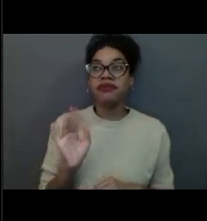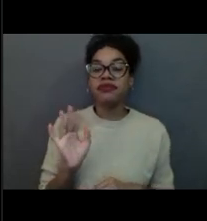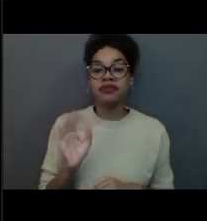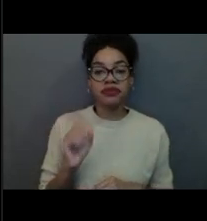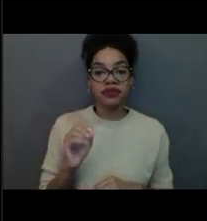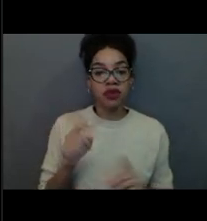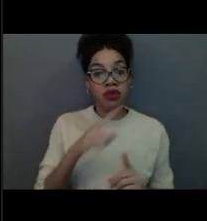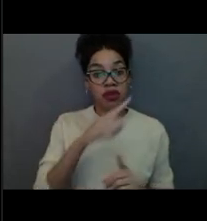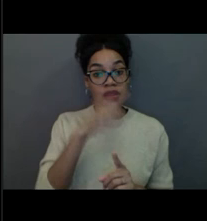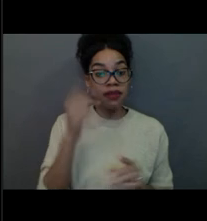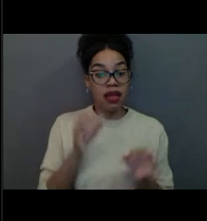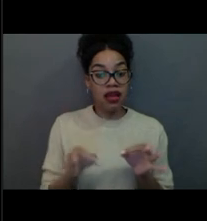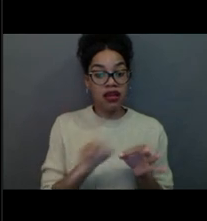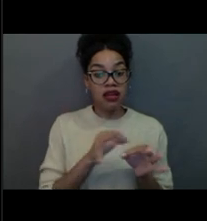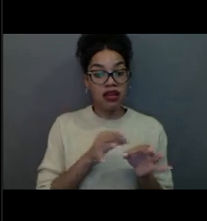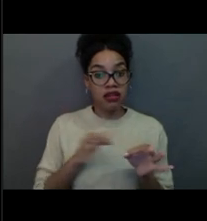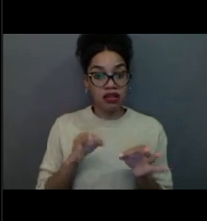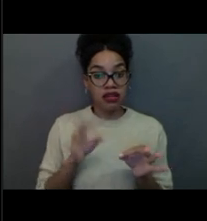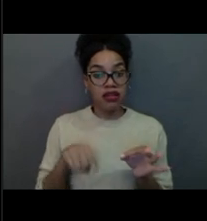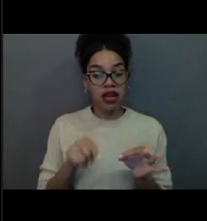black spots,